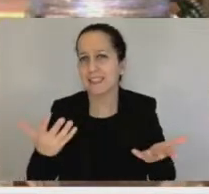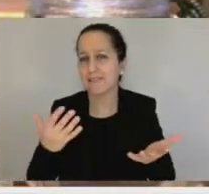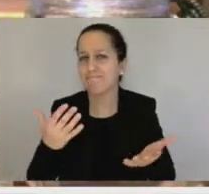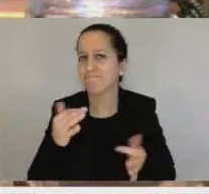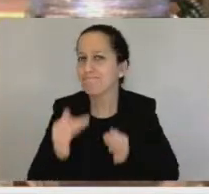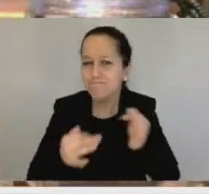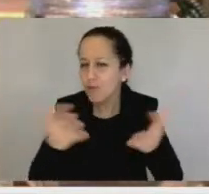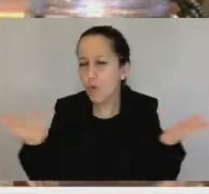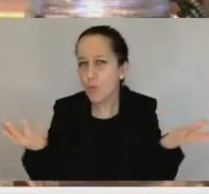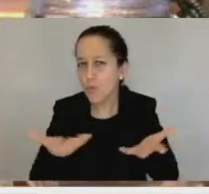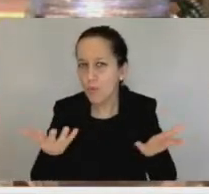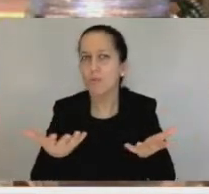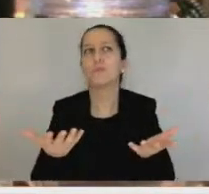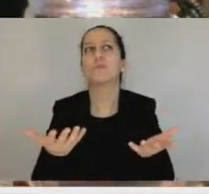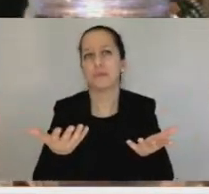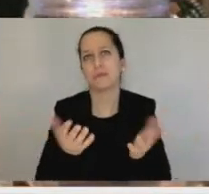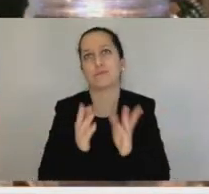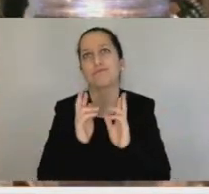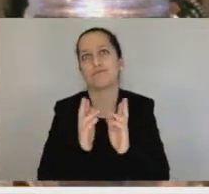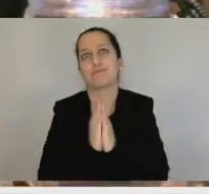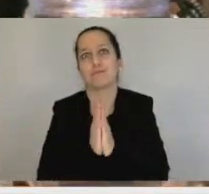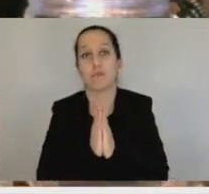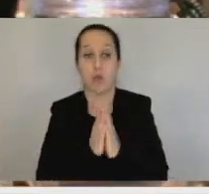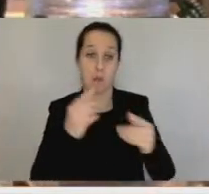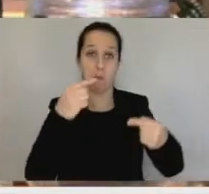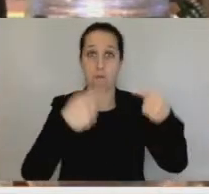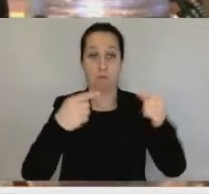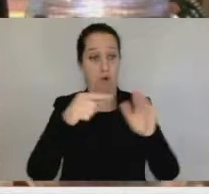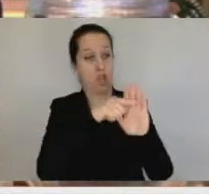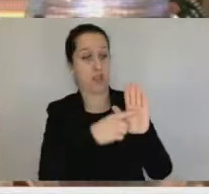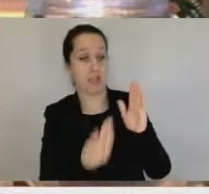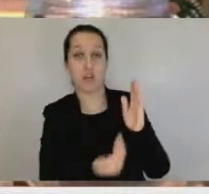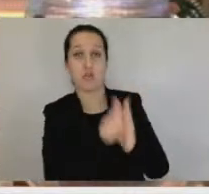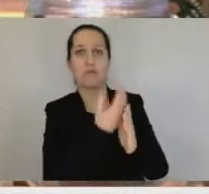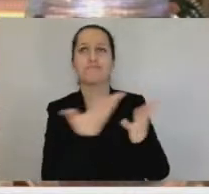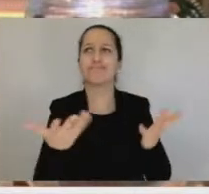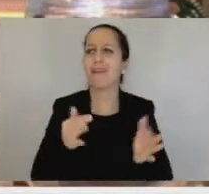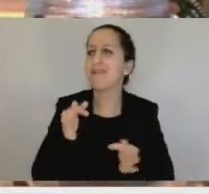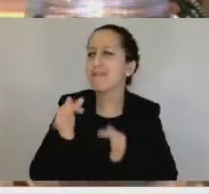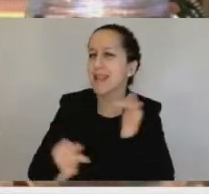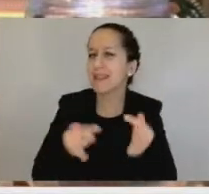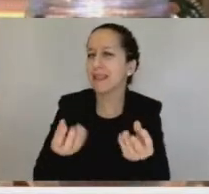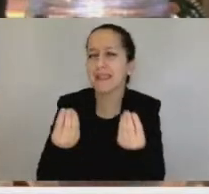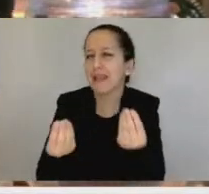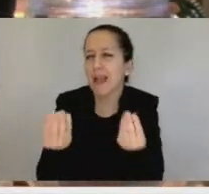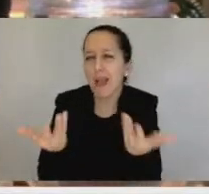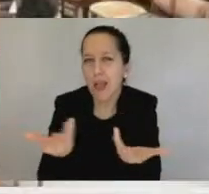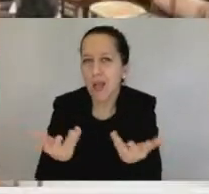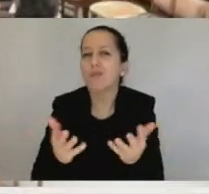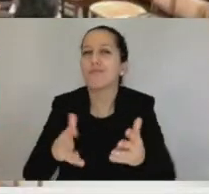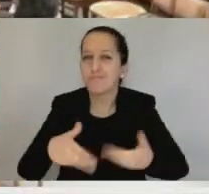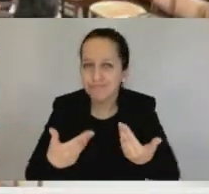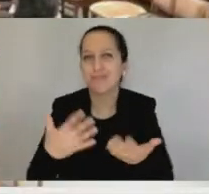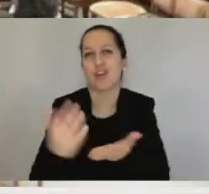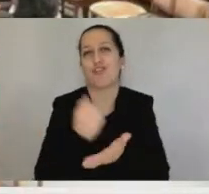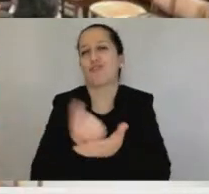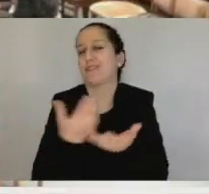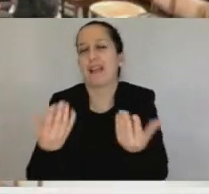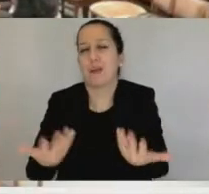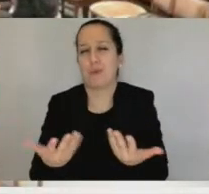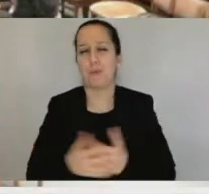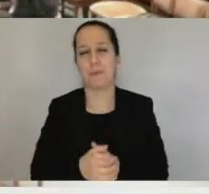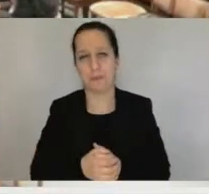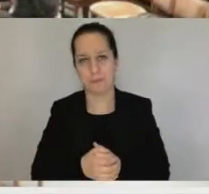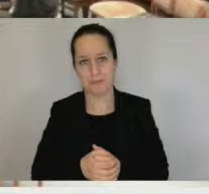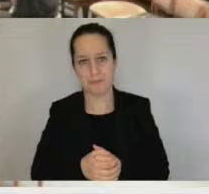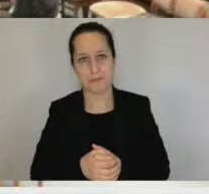we should have that in mind when we recommend public policy. Thank you, Emma. Anyone else?